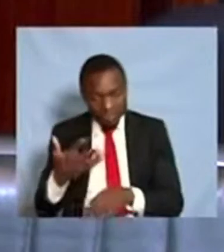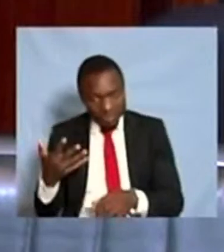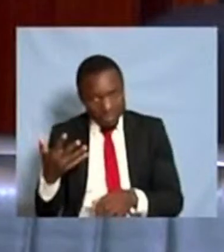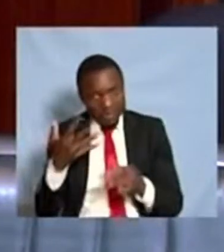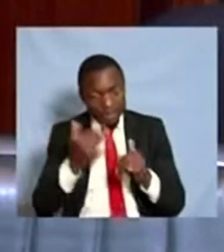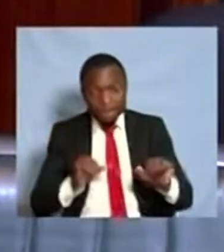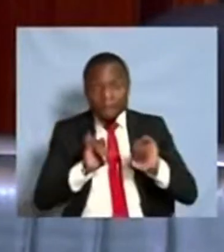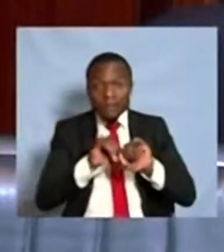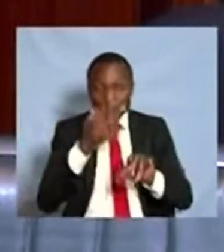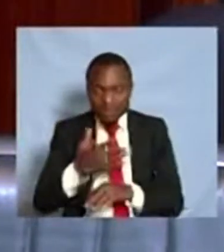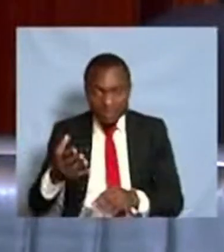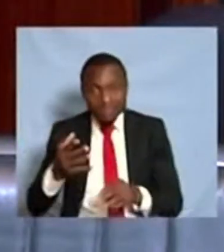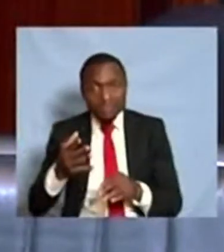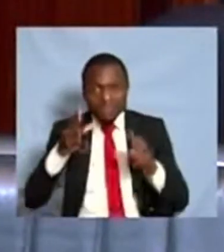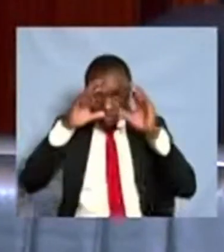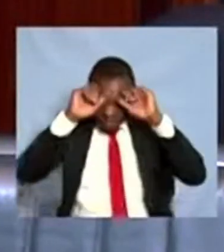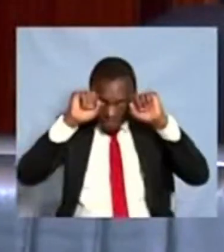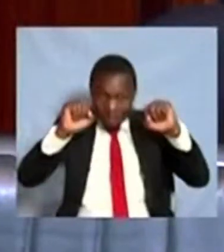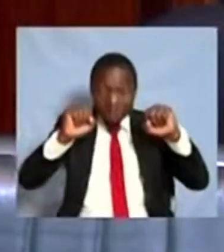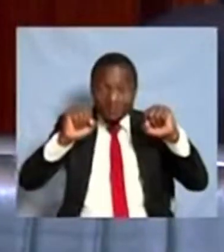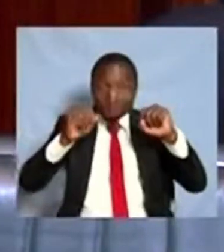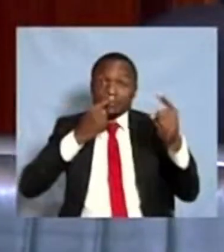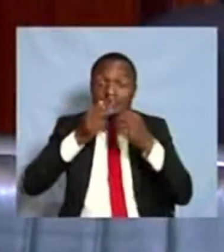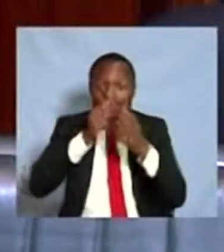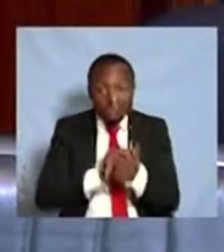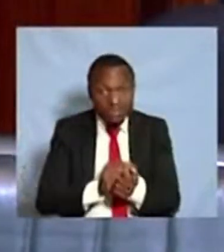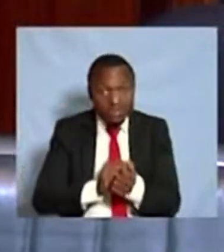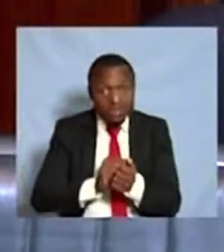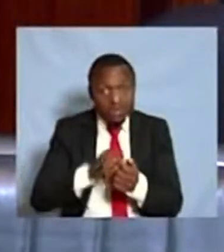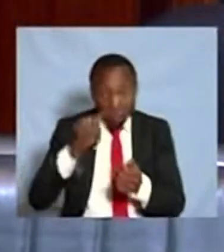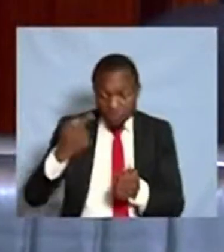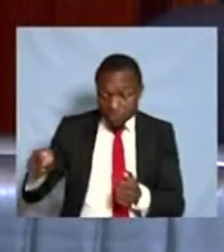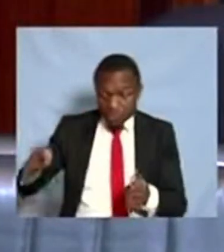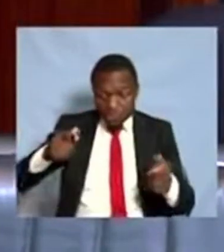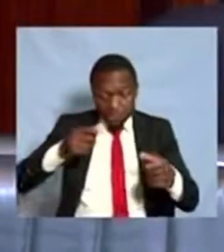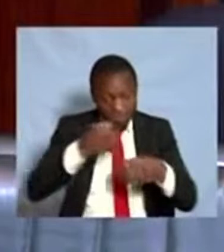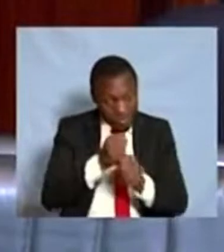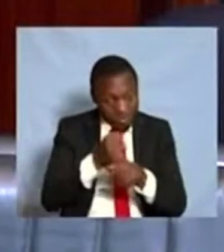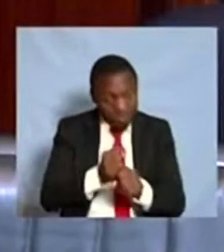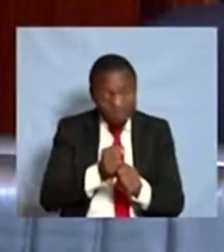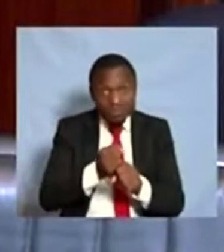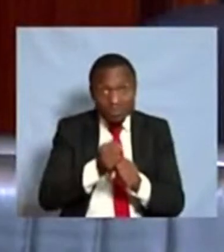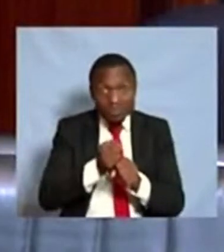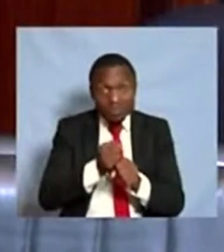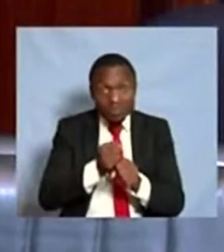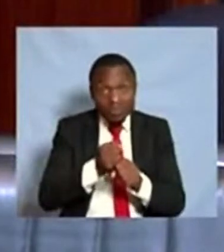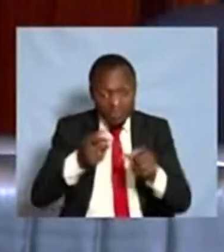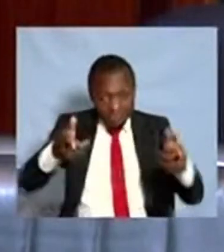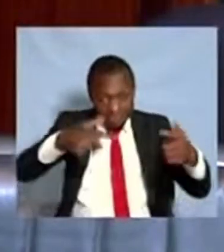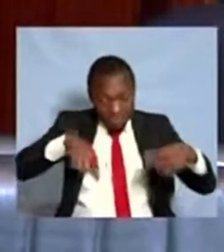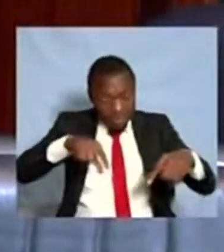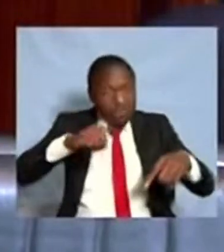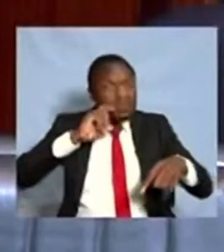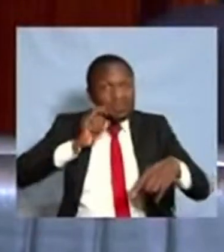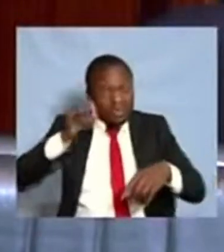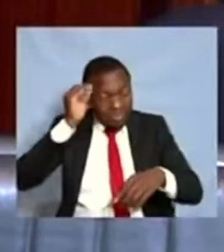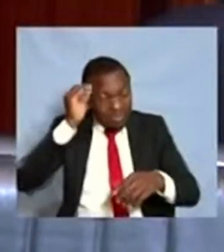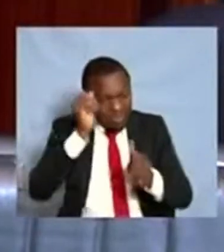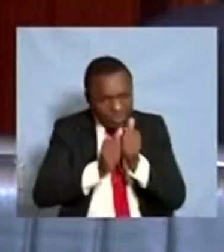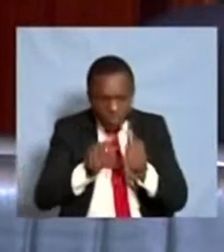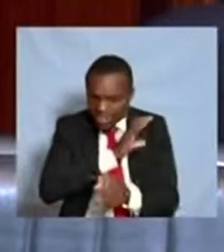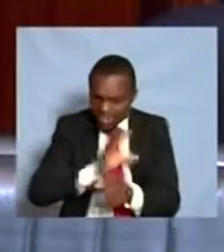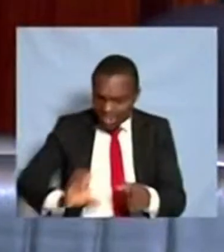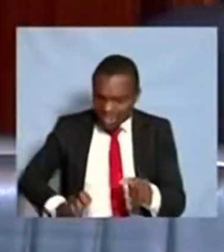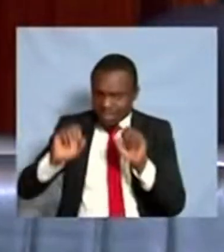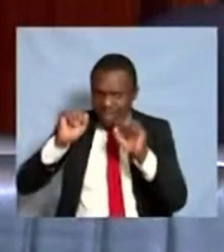talked about, and that is goods that are produced locally. We're supposed to know which manufacturers can we support so that the cost